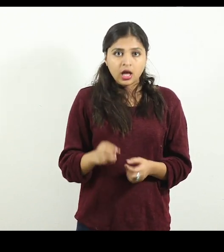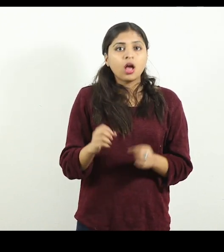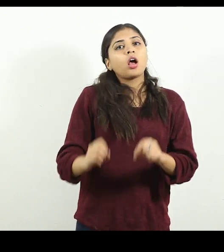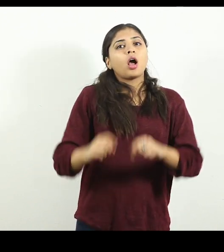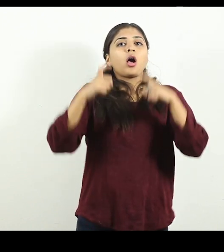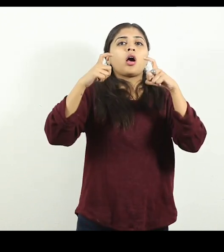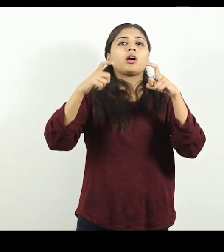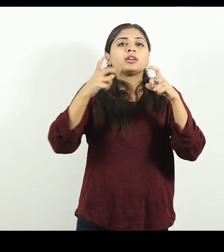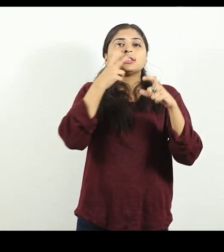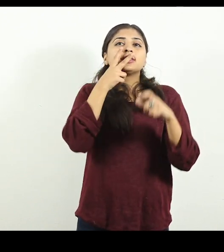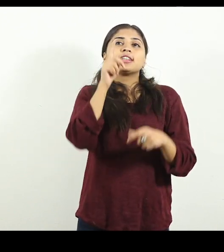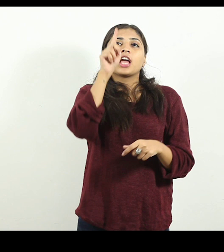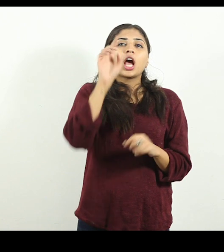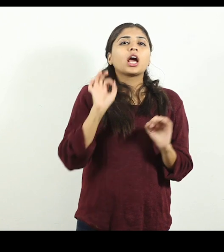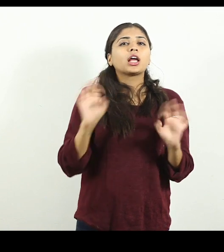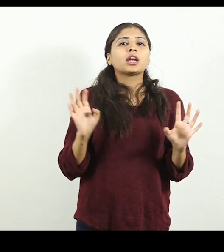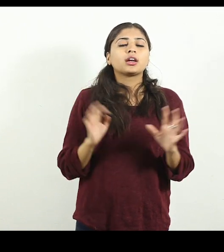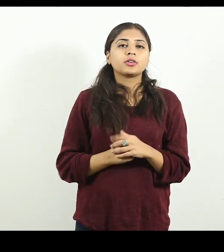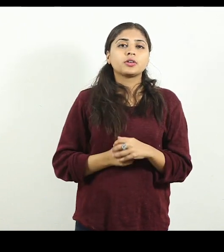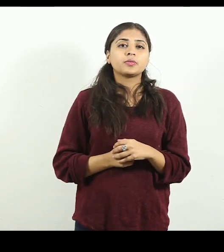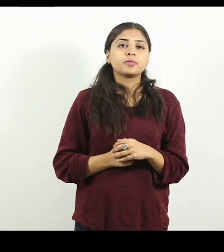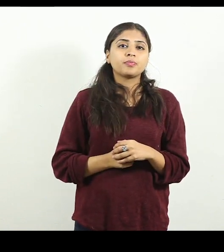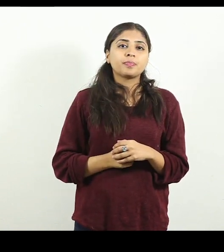at the top or bottom of every page.